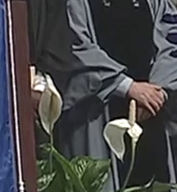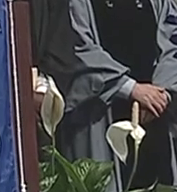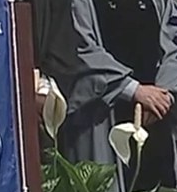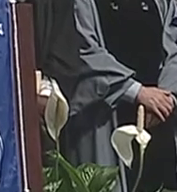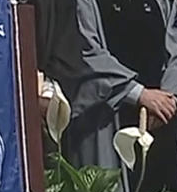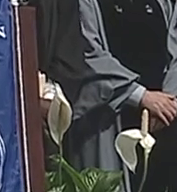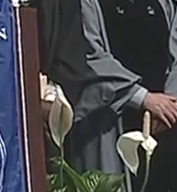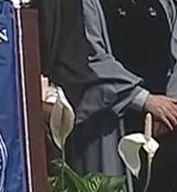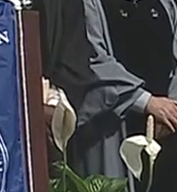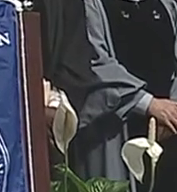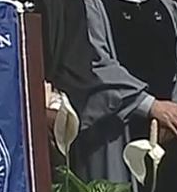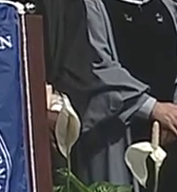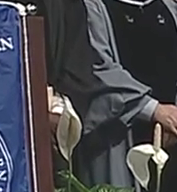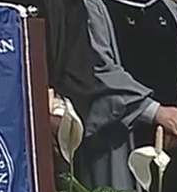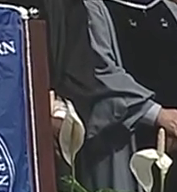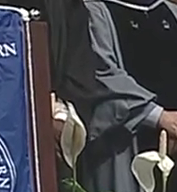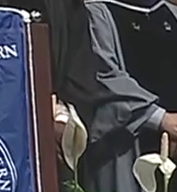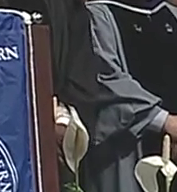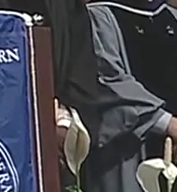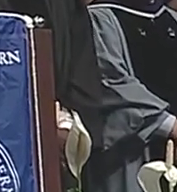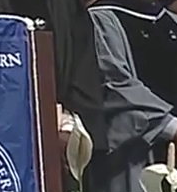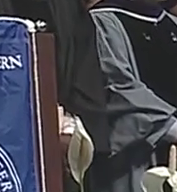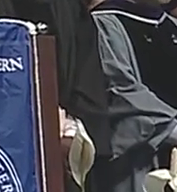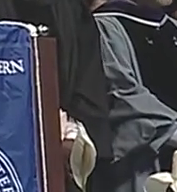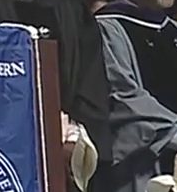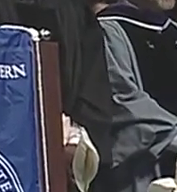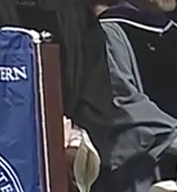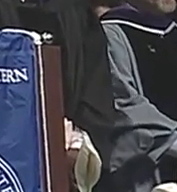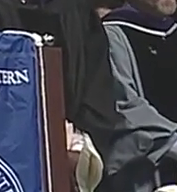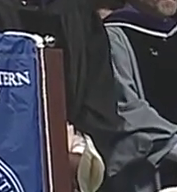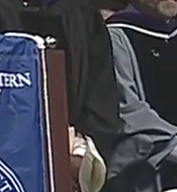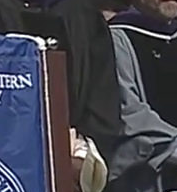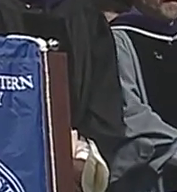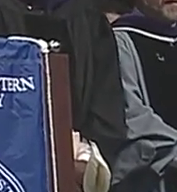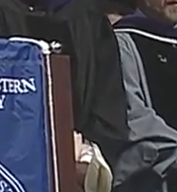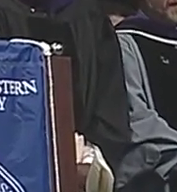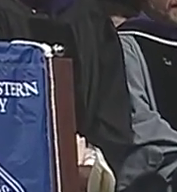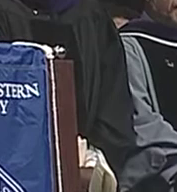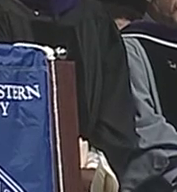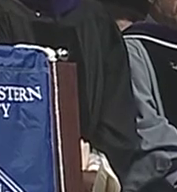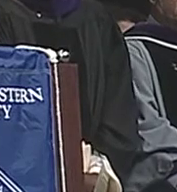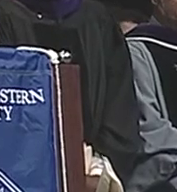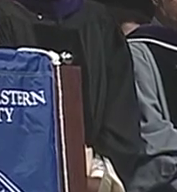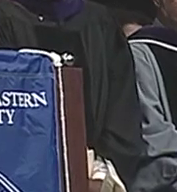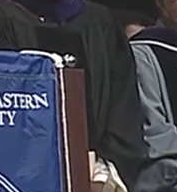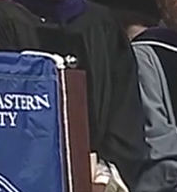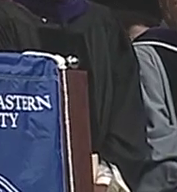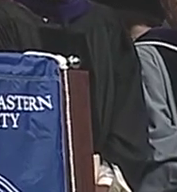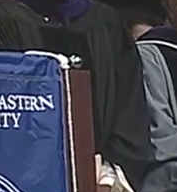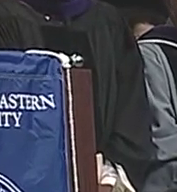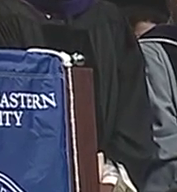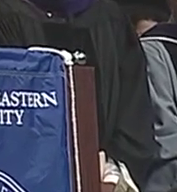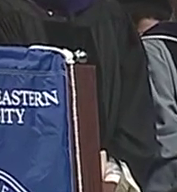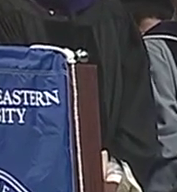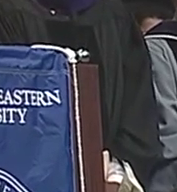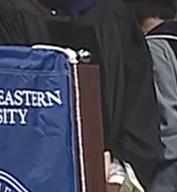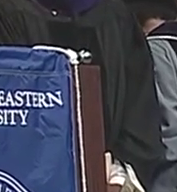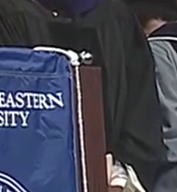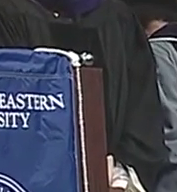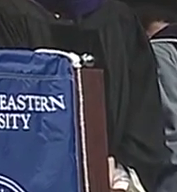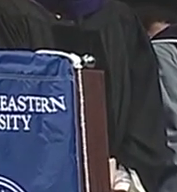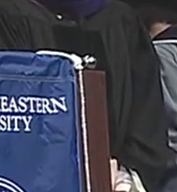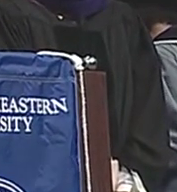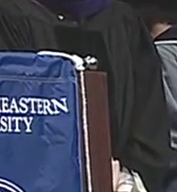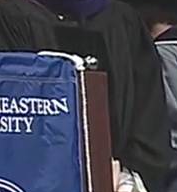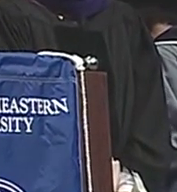Annual University Commencement Exercises. Greetings. Trustees, President, and faculty of Nova